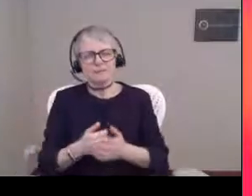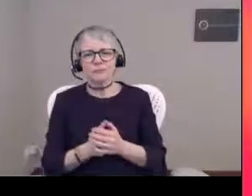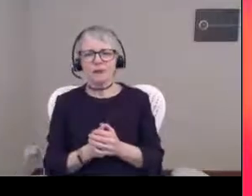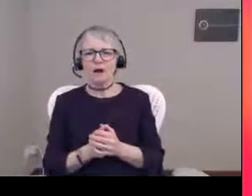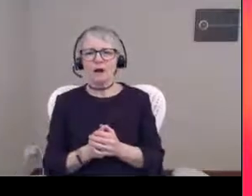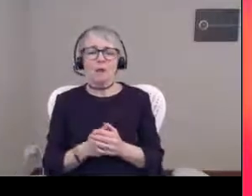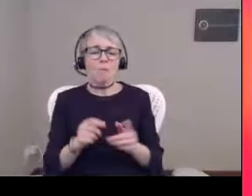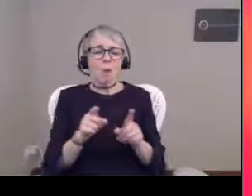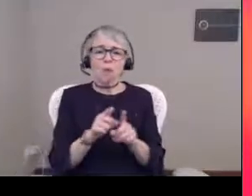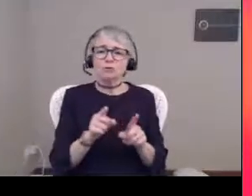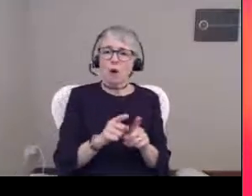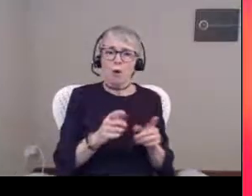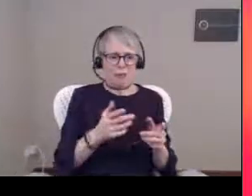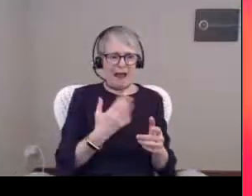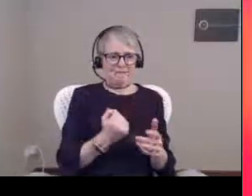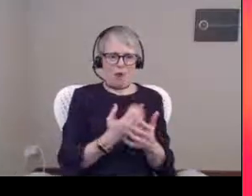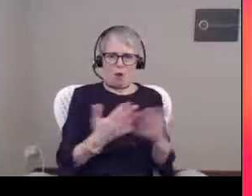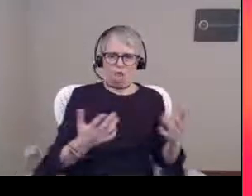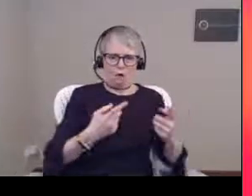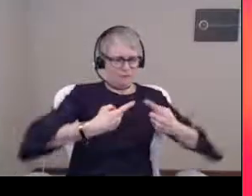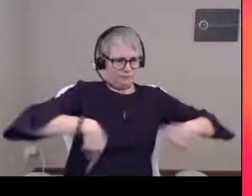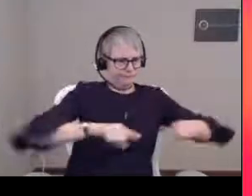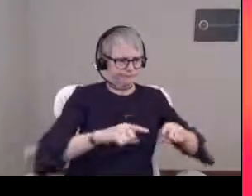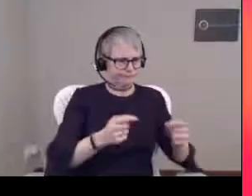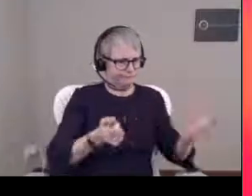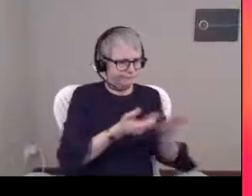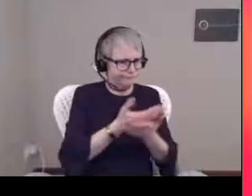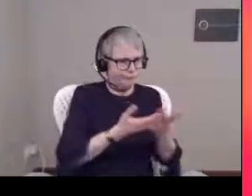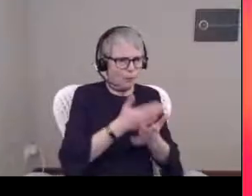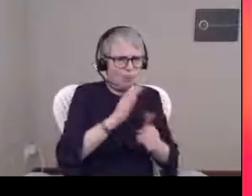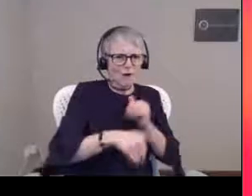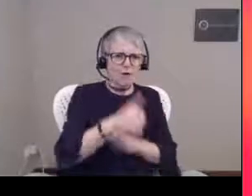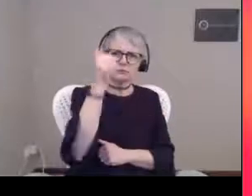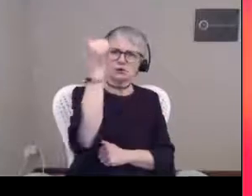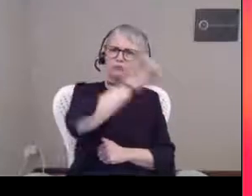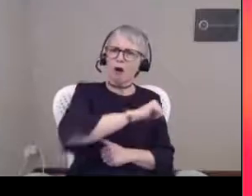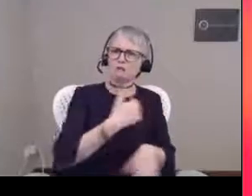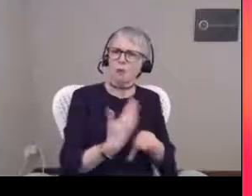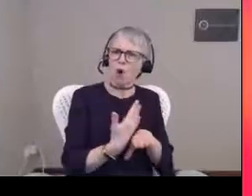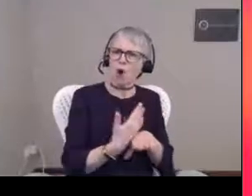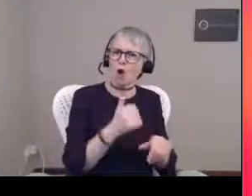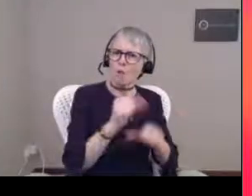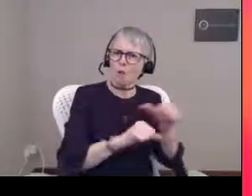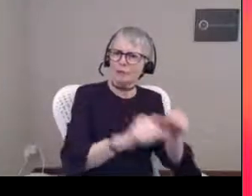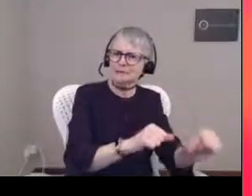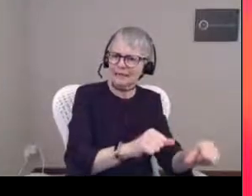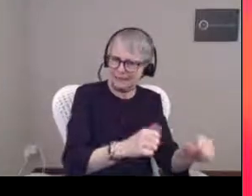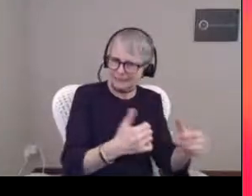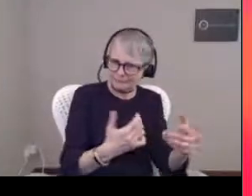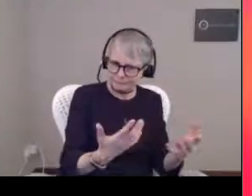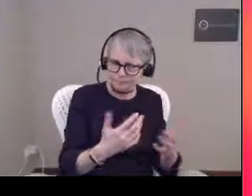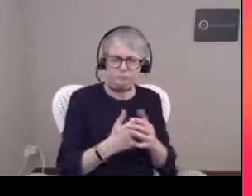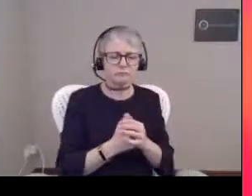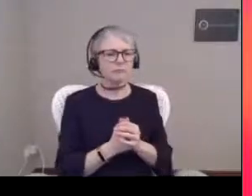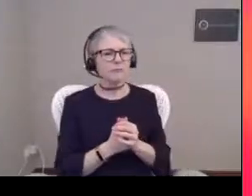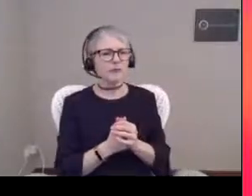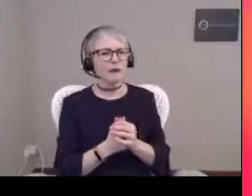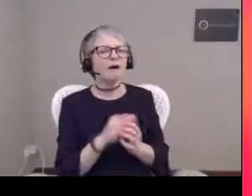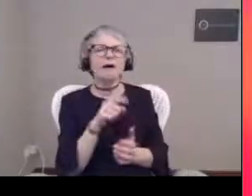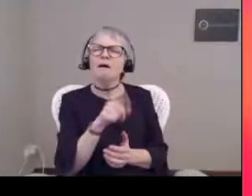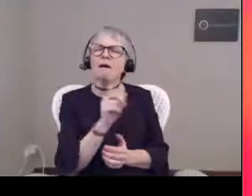working policy, which means that you know, we will do our best to work if you